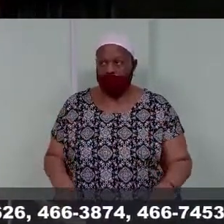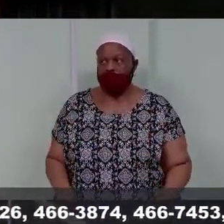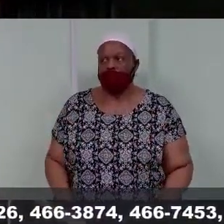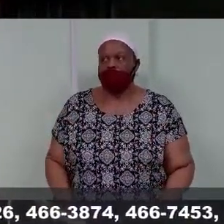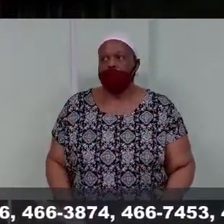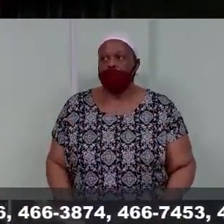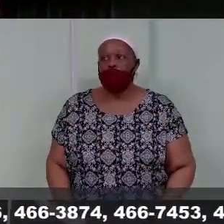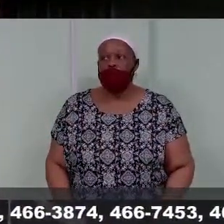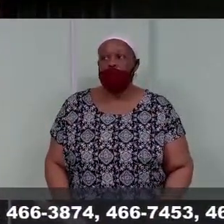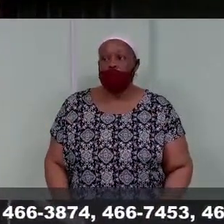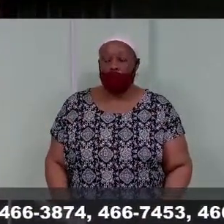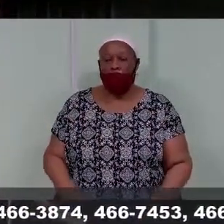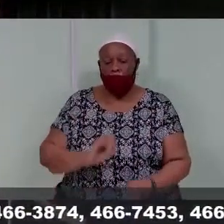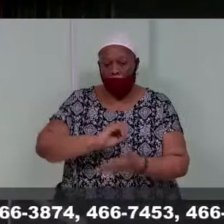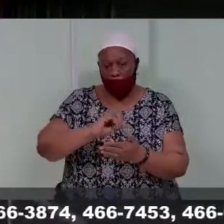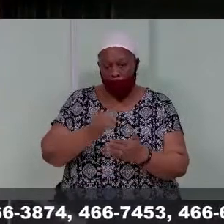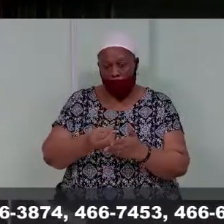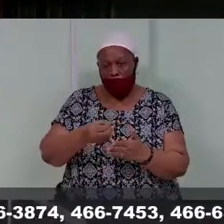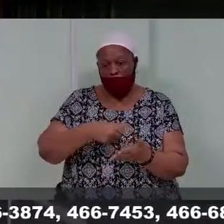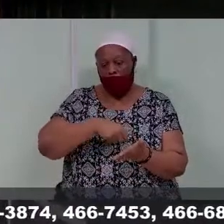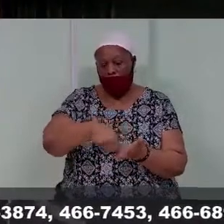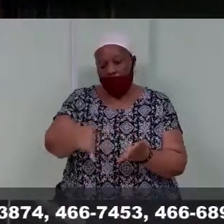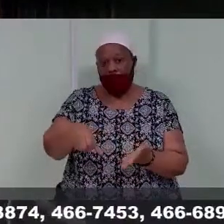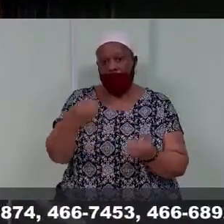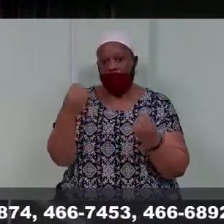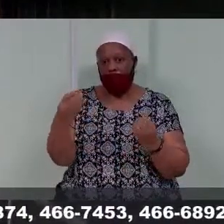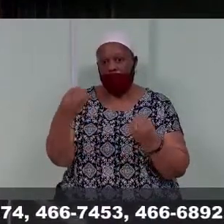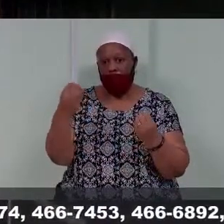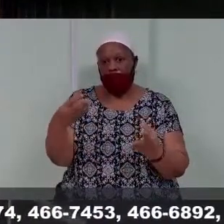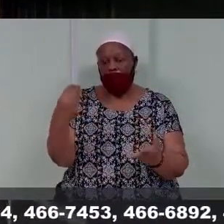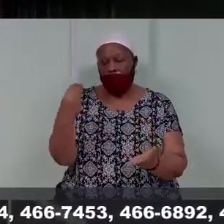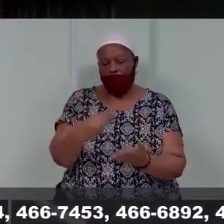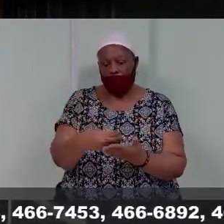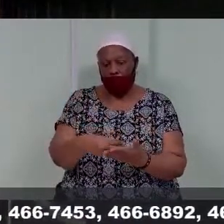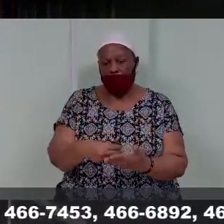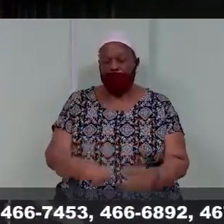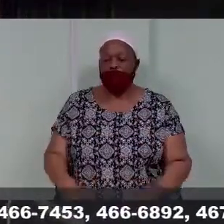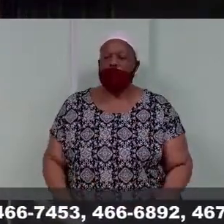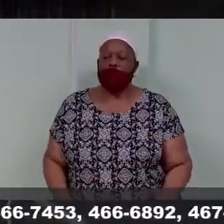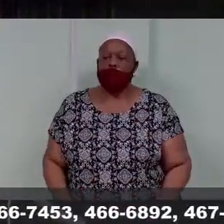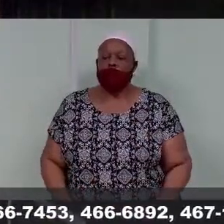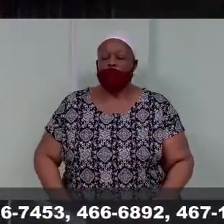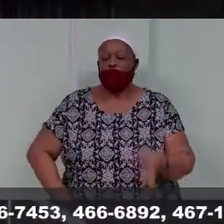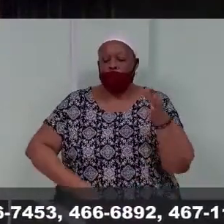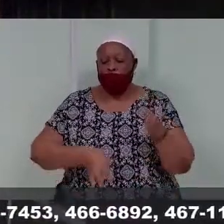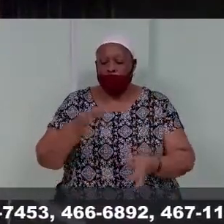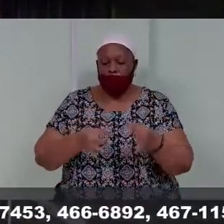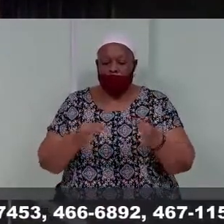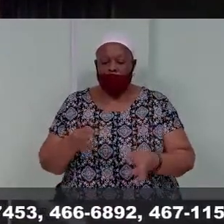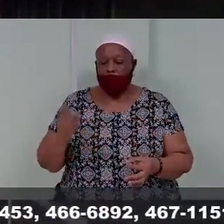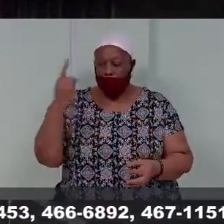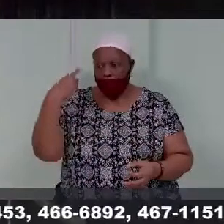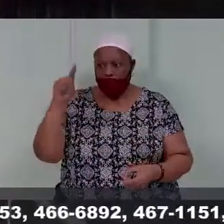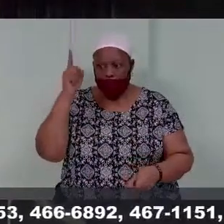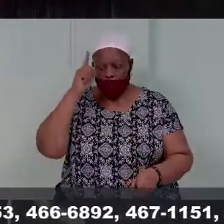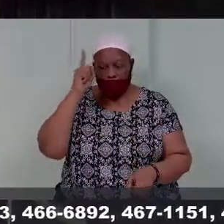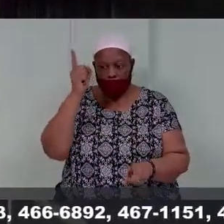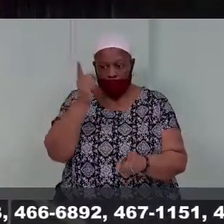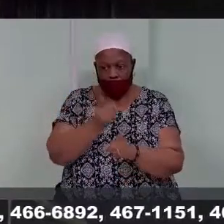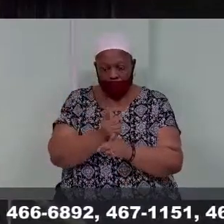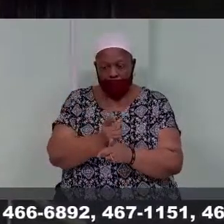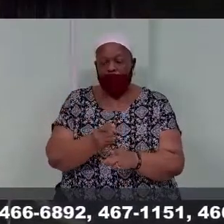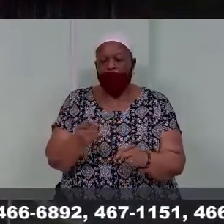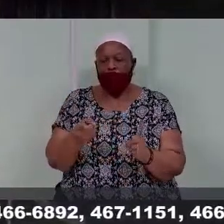agreed upon, and on the day of the event, you are seeing that the terms and conditions basically are